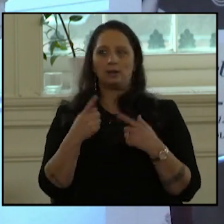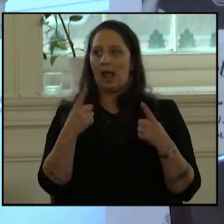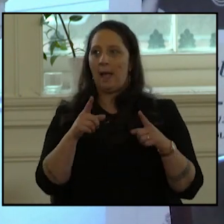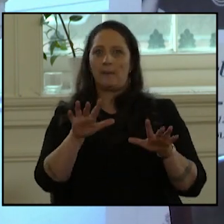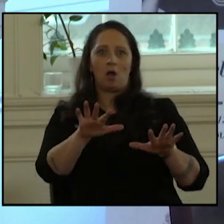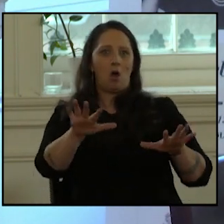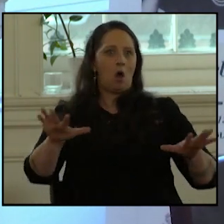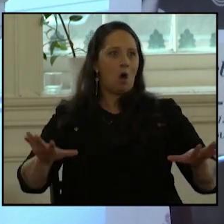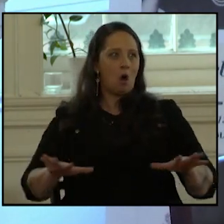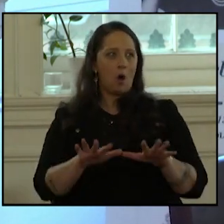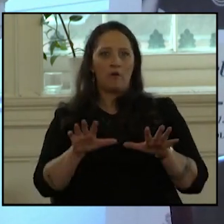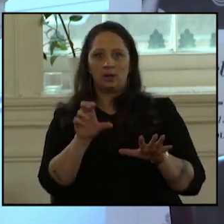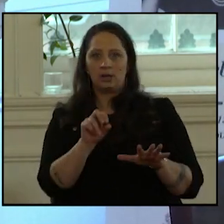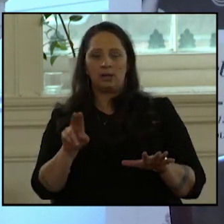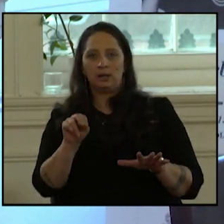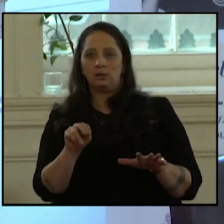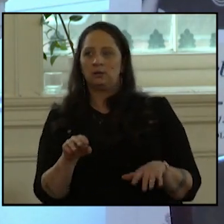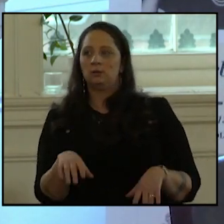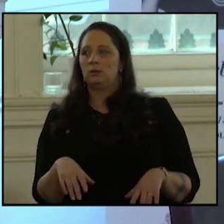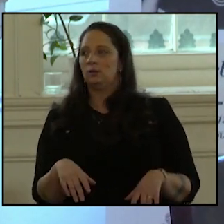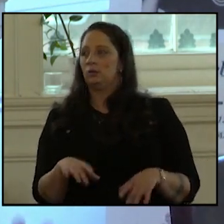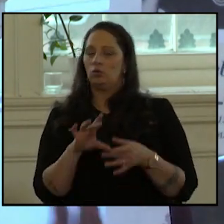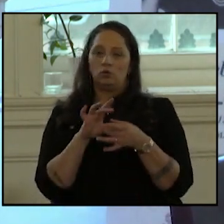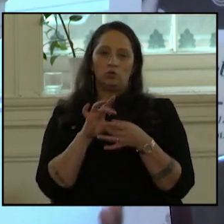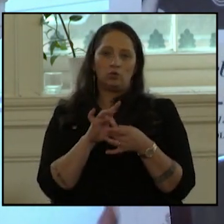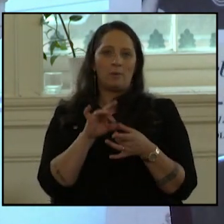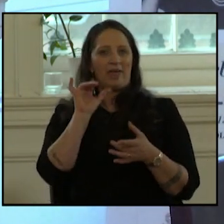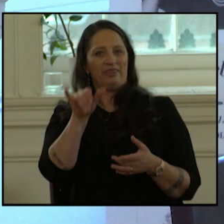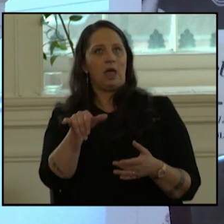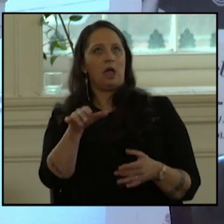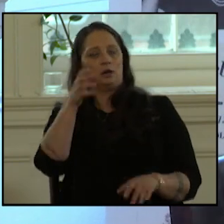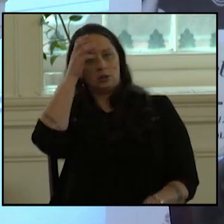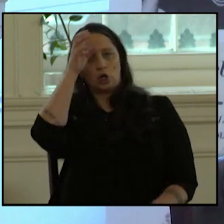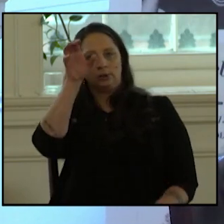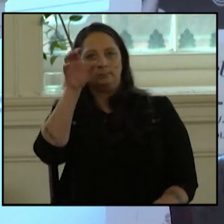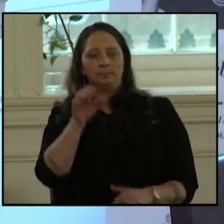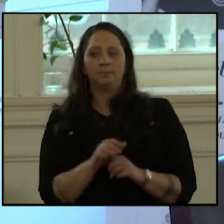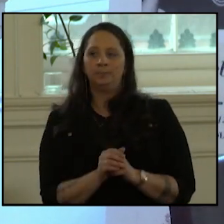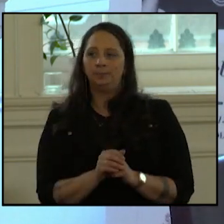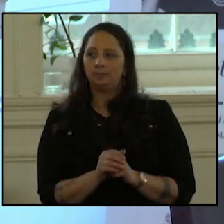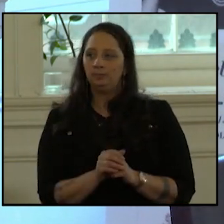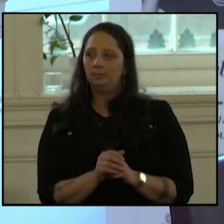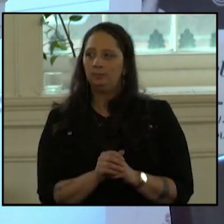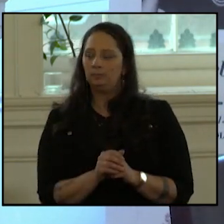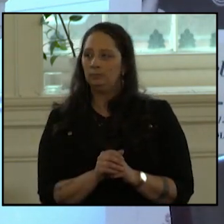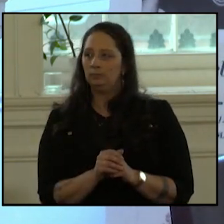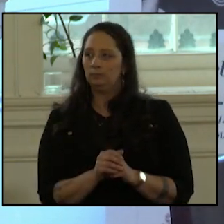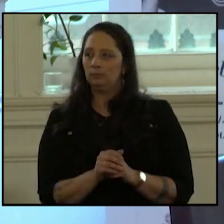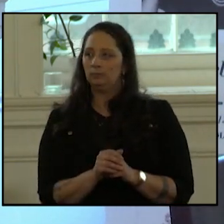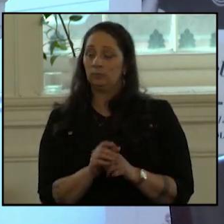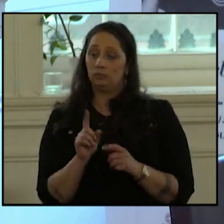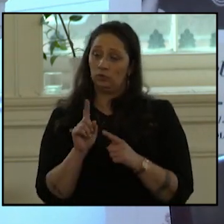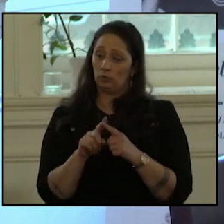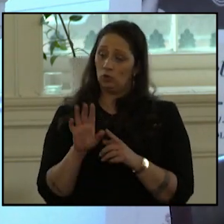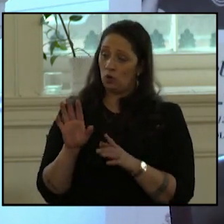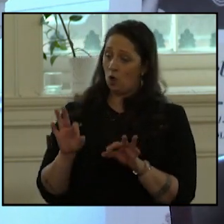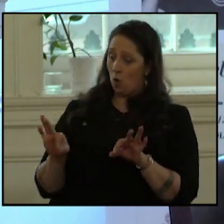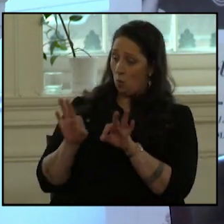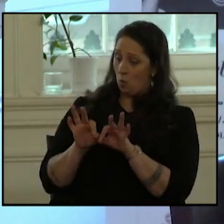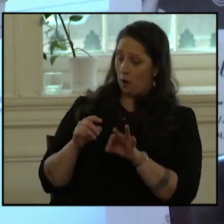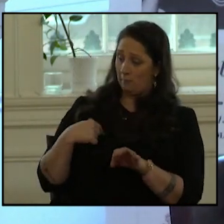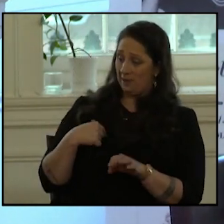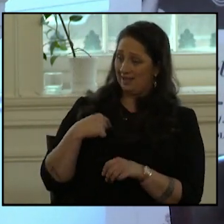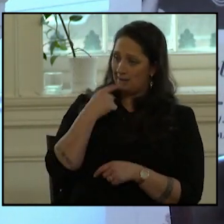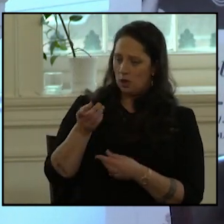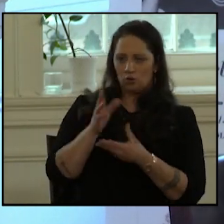going on here in Connecticut around that premise. So to your question, the importance to me of us